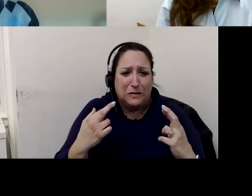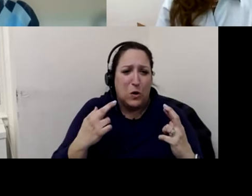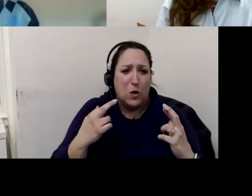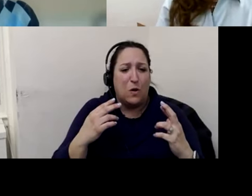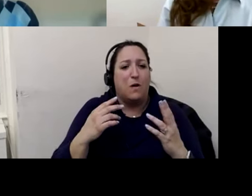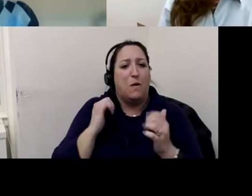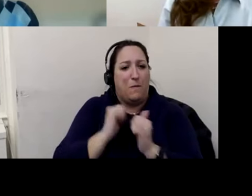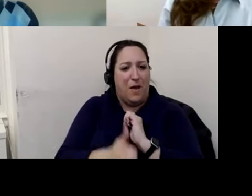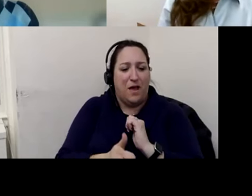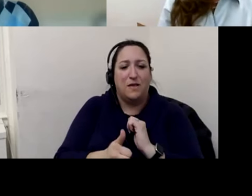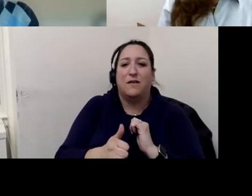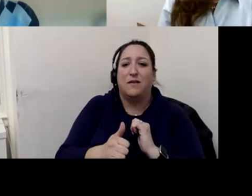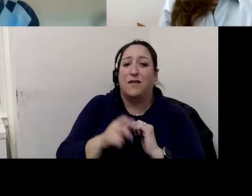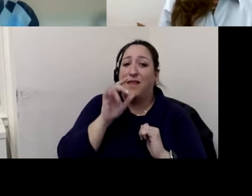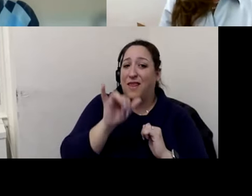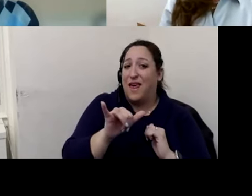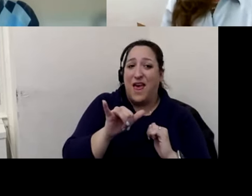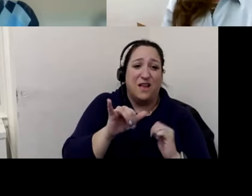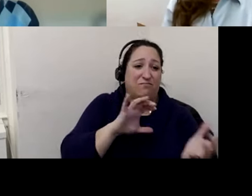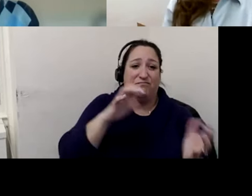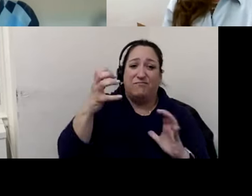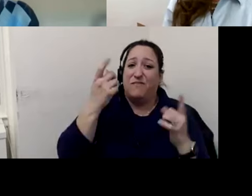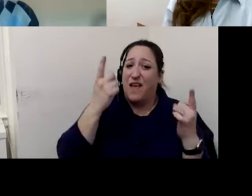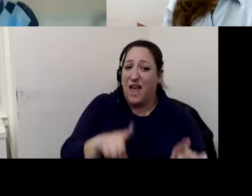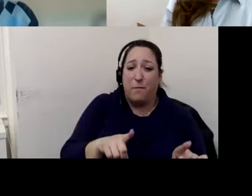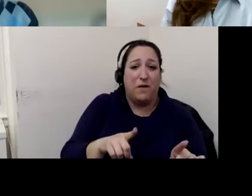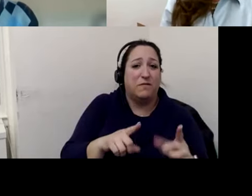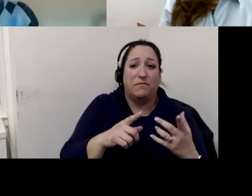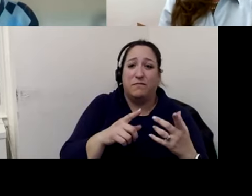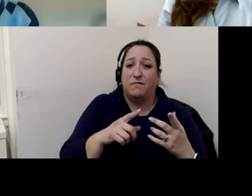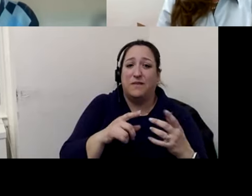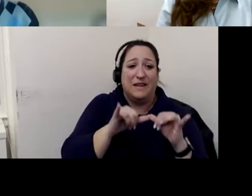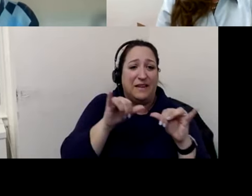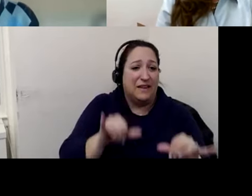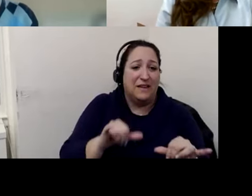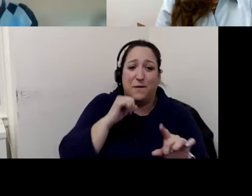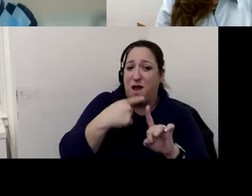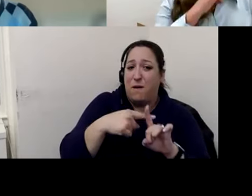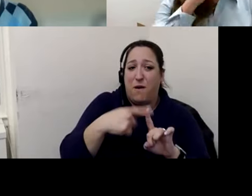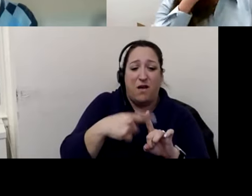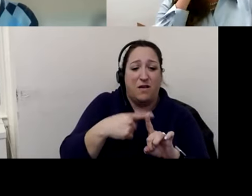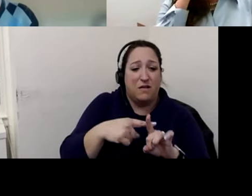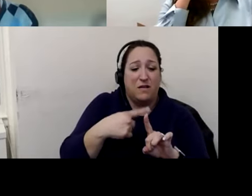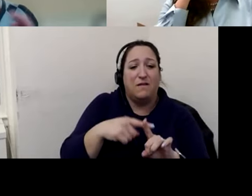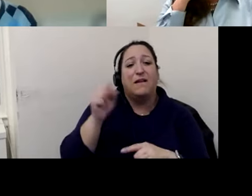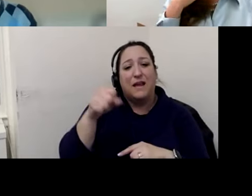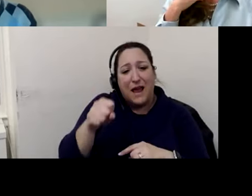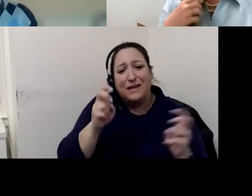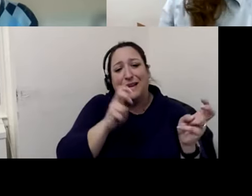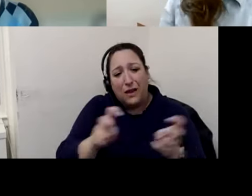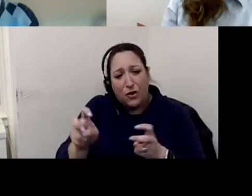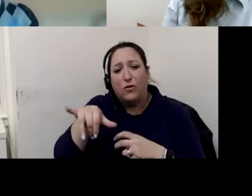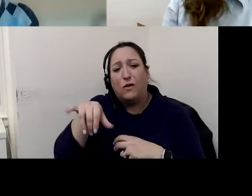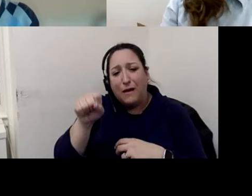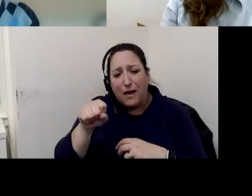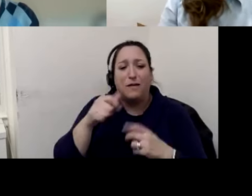The perfect storm was created. It placed this system in a non-positive light. Yes, there are issues. Yes, there